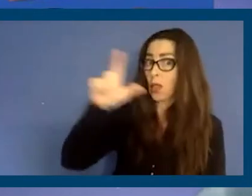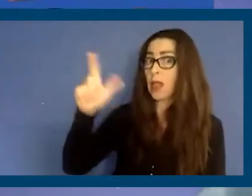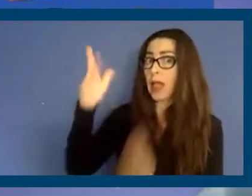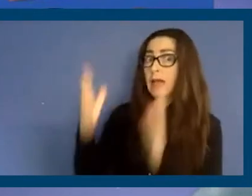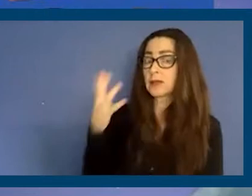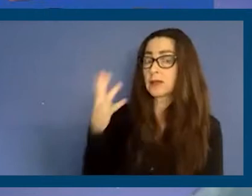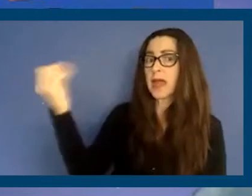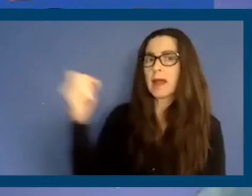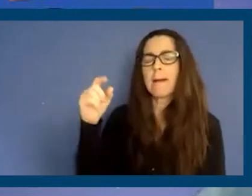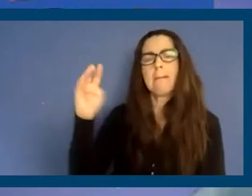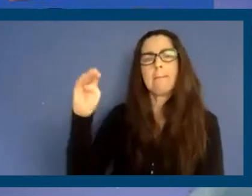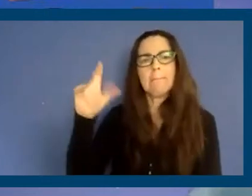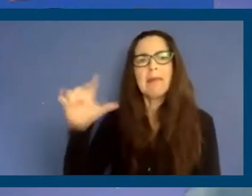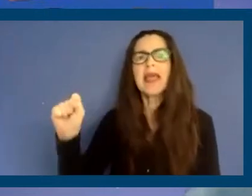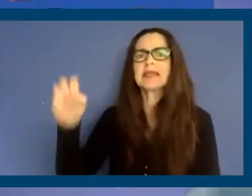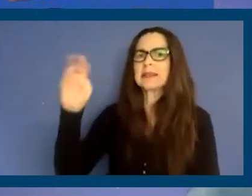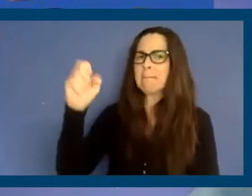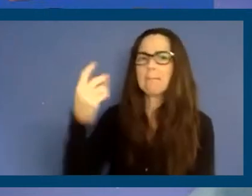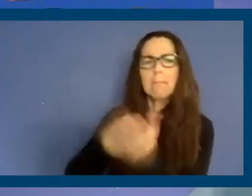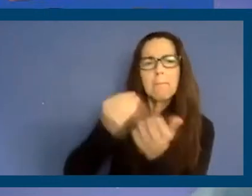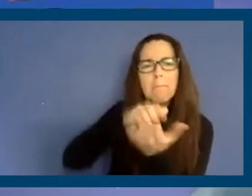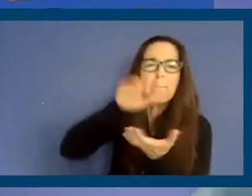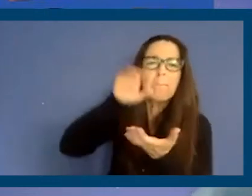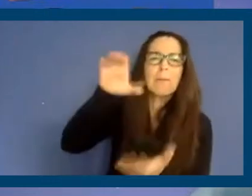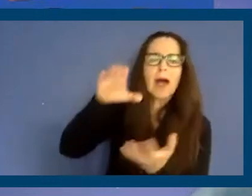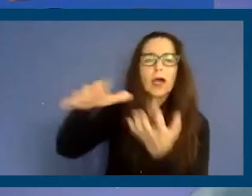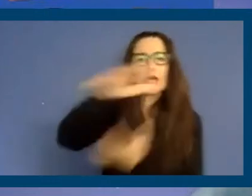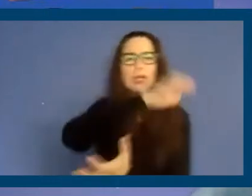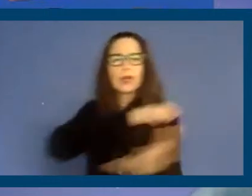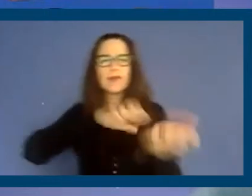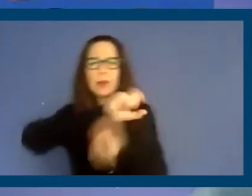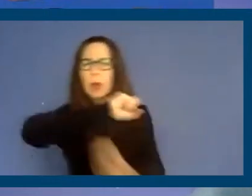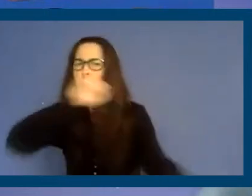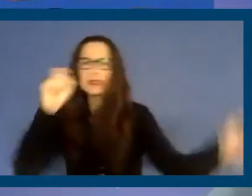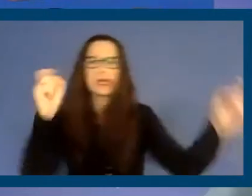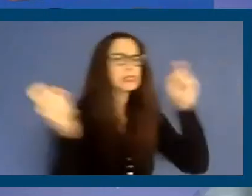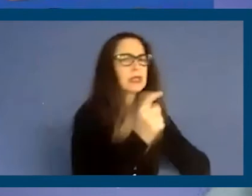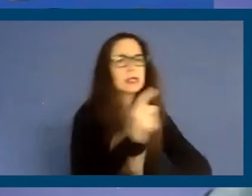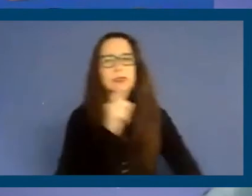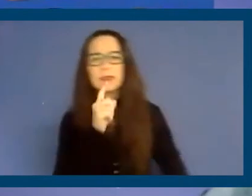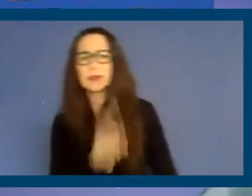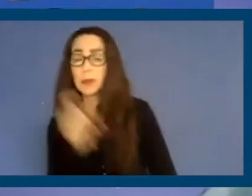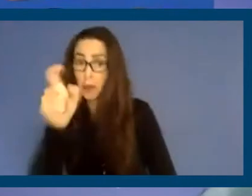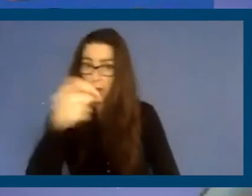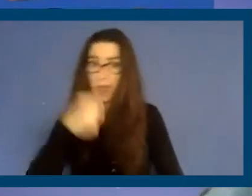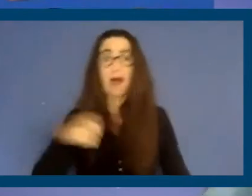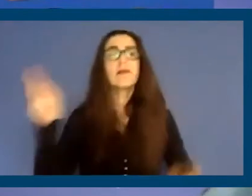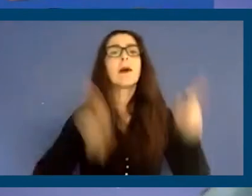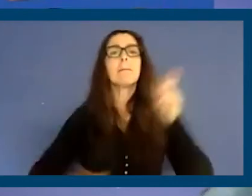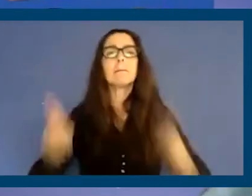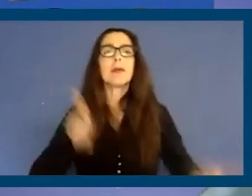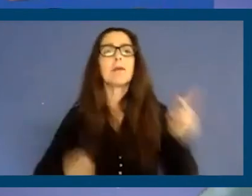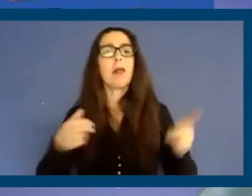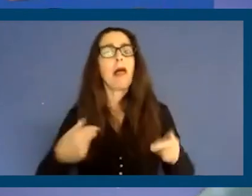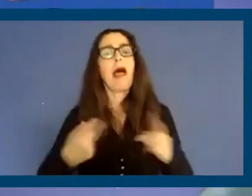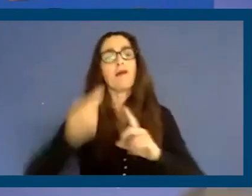with millions and millions of dollars to confuse and distort the issue. But we have the people, we have the